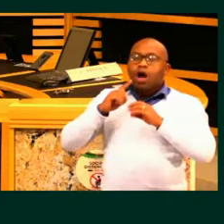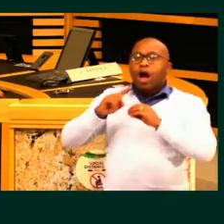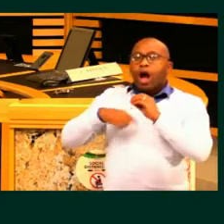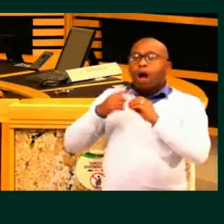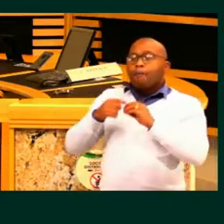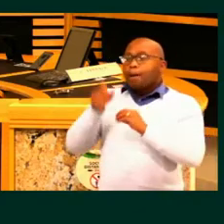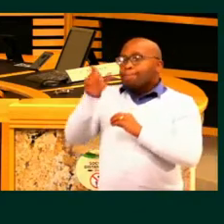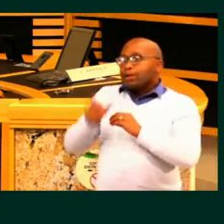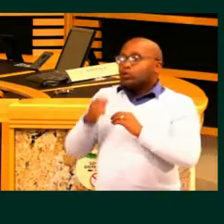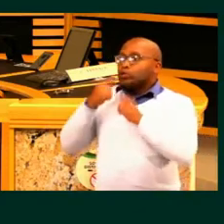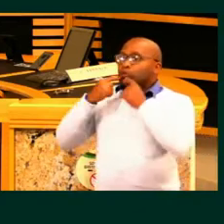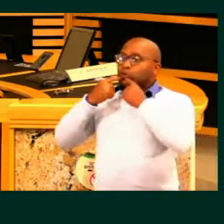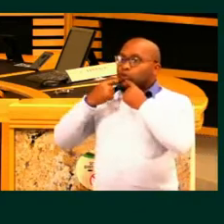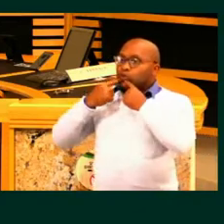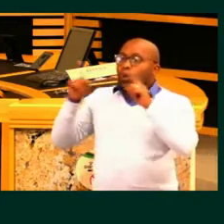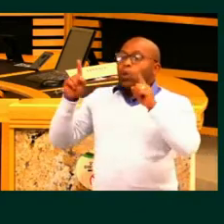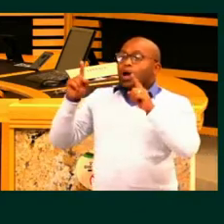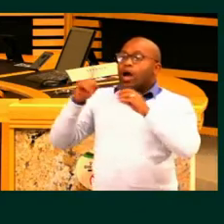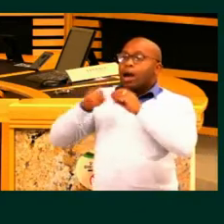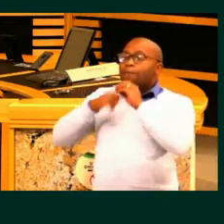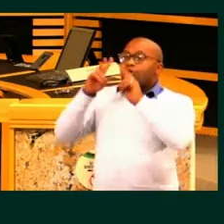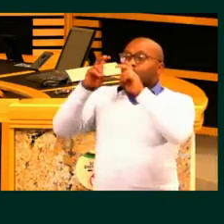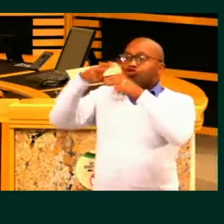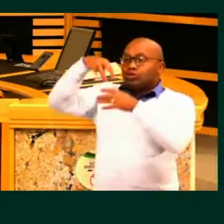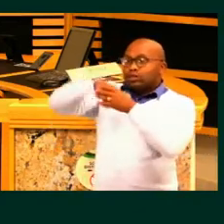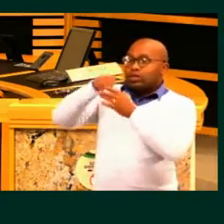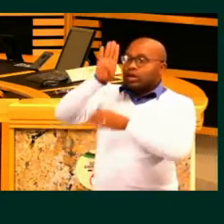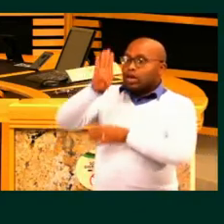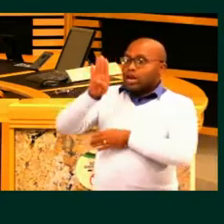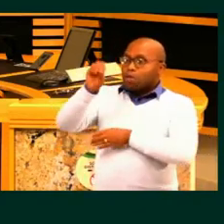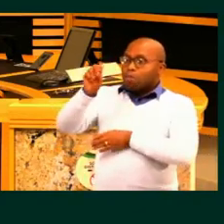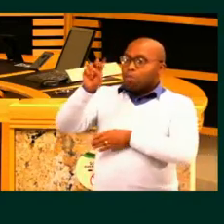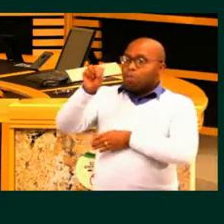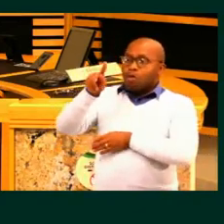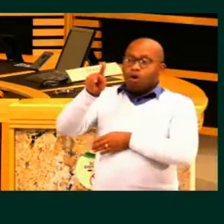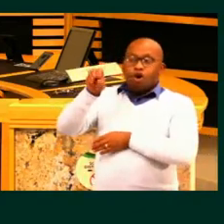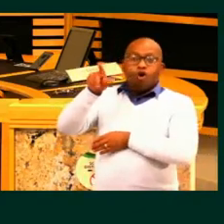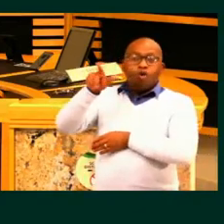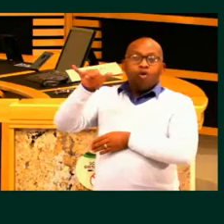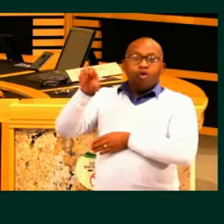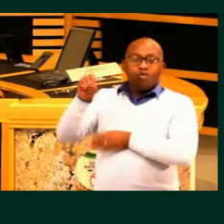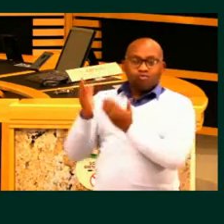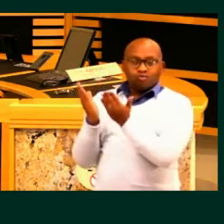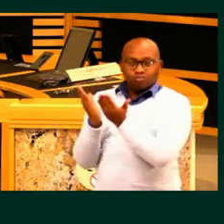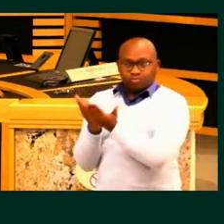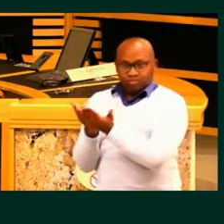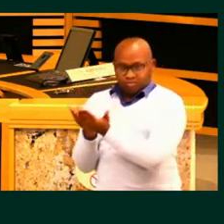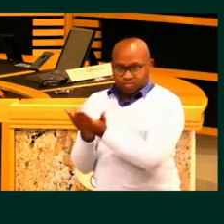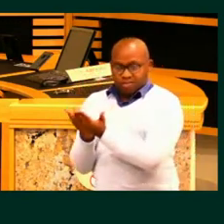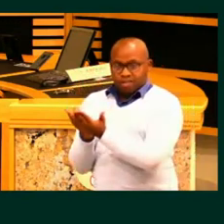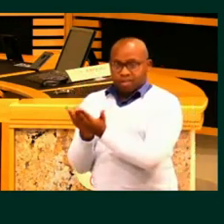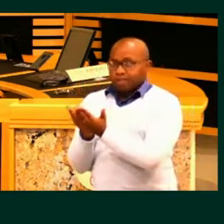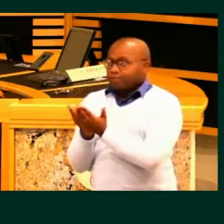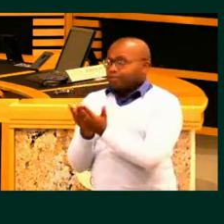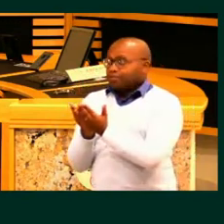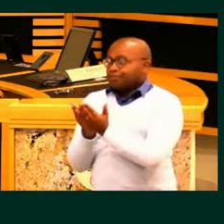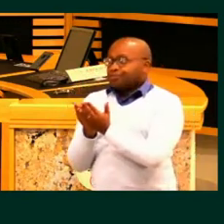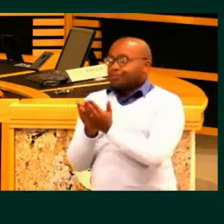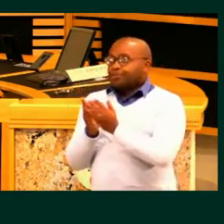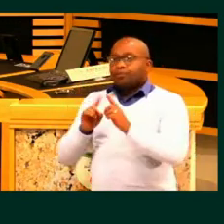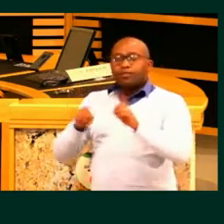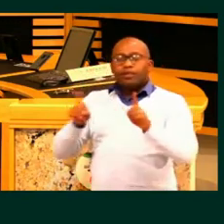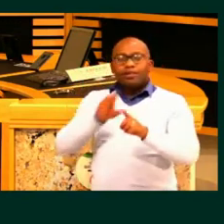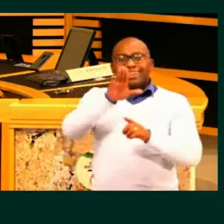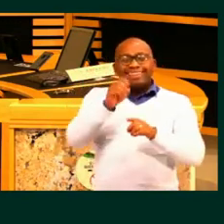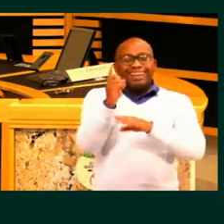secondary school now because of the 90 days taken by LLC